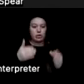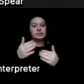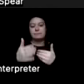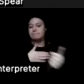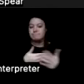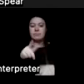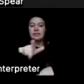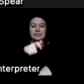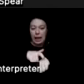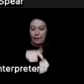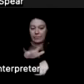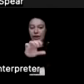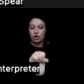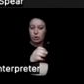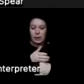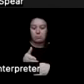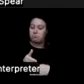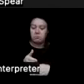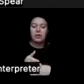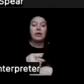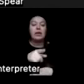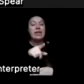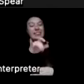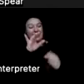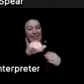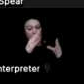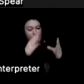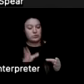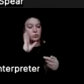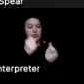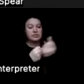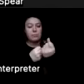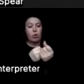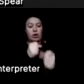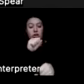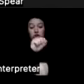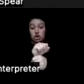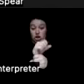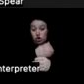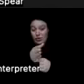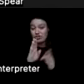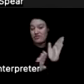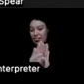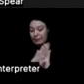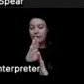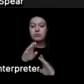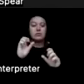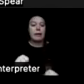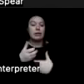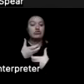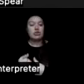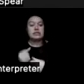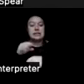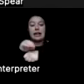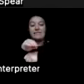a person who provides support for career development, maybe someone who teaches, a trusted advisor, or an individual who encourages you